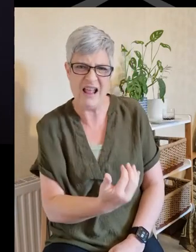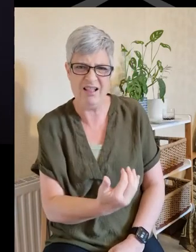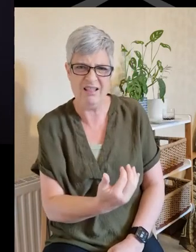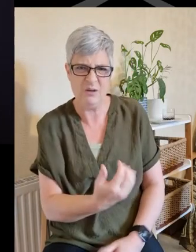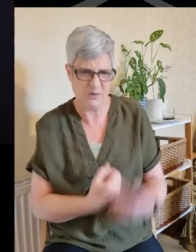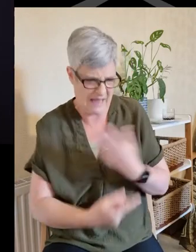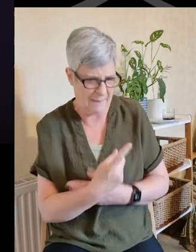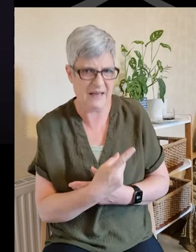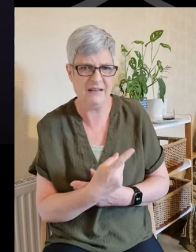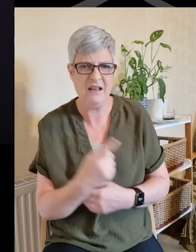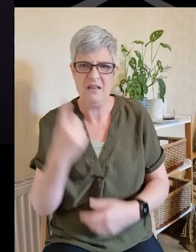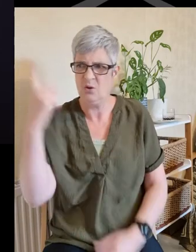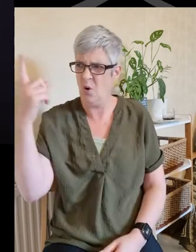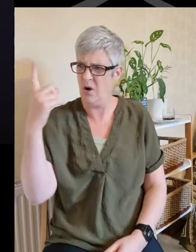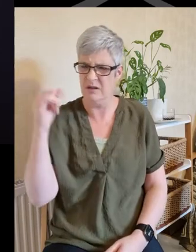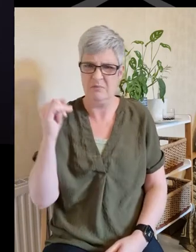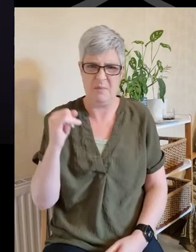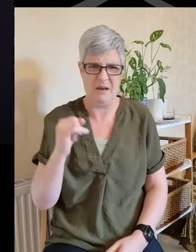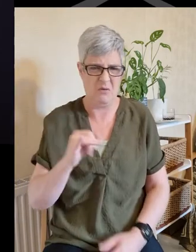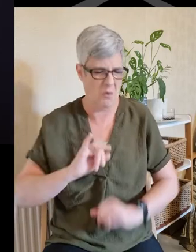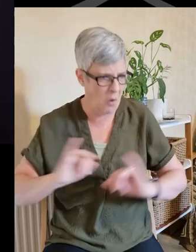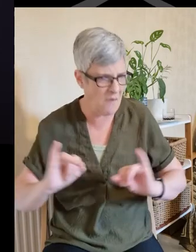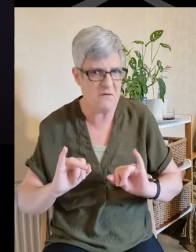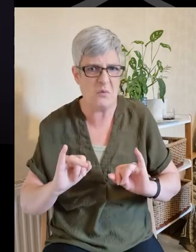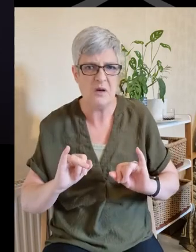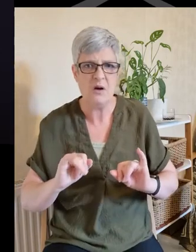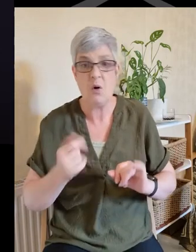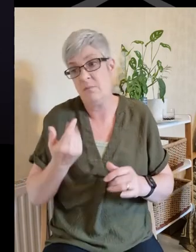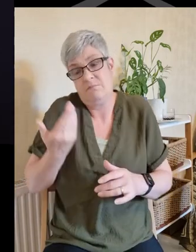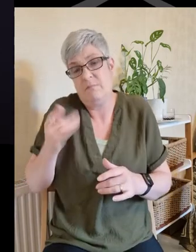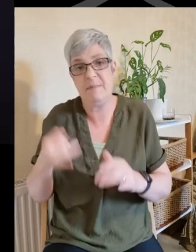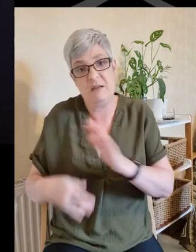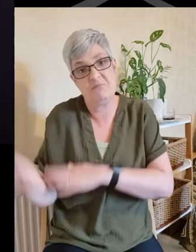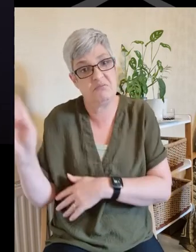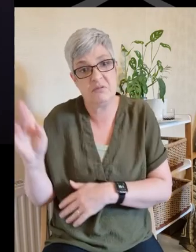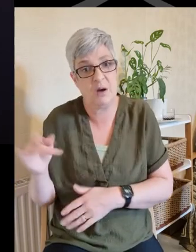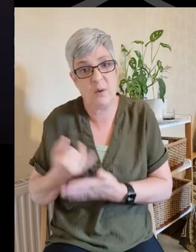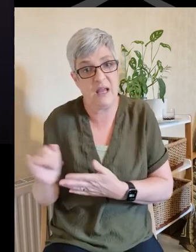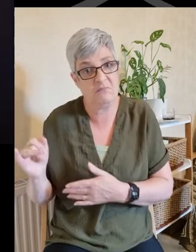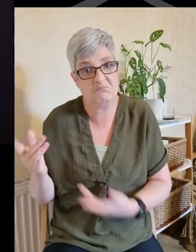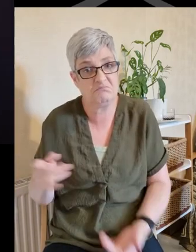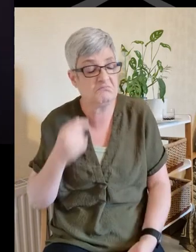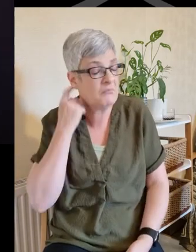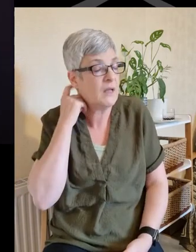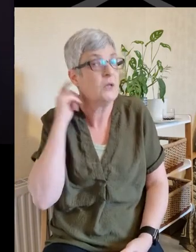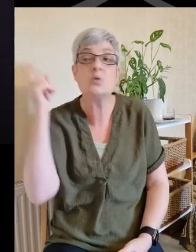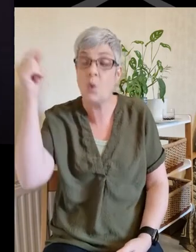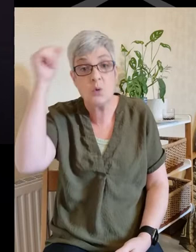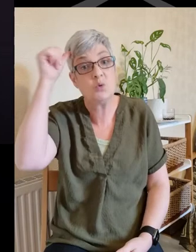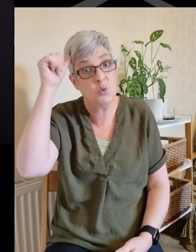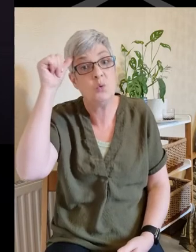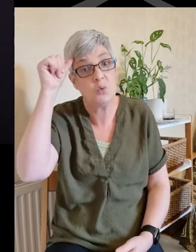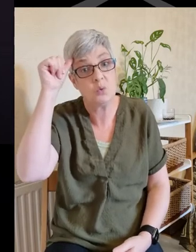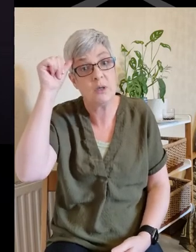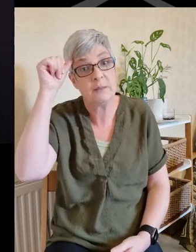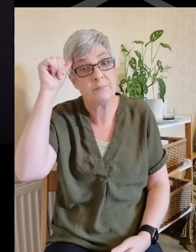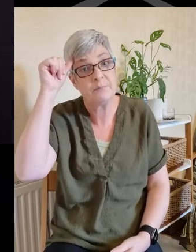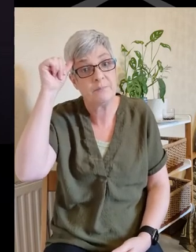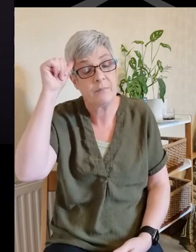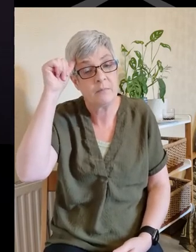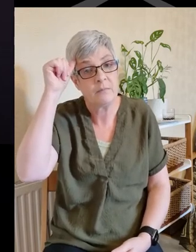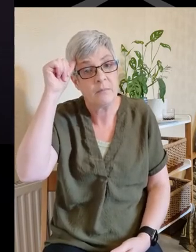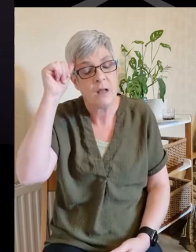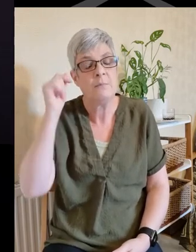Their God must be a real rotter, or must have gone away. And so God knew that was the case, but